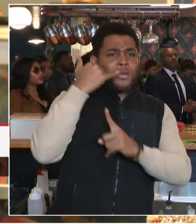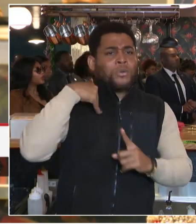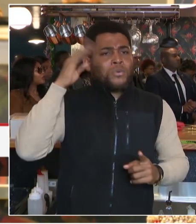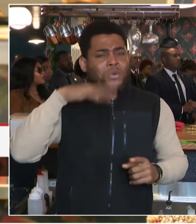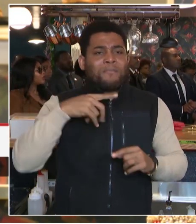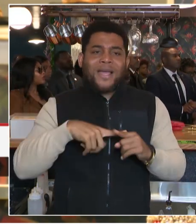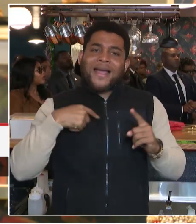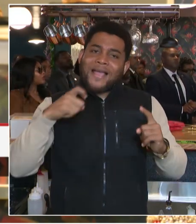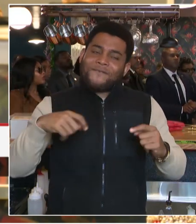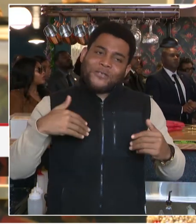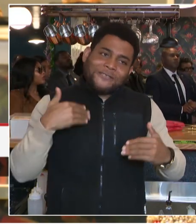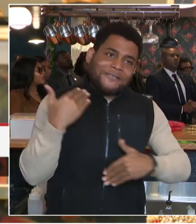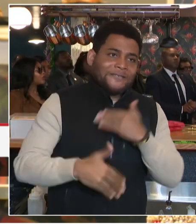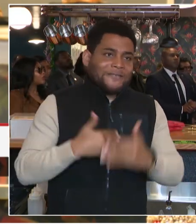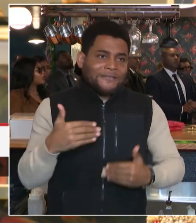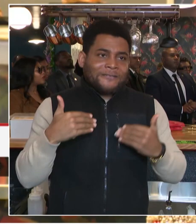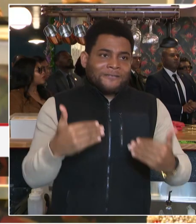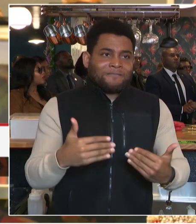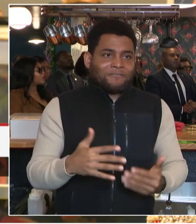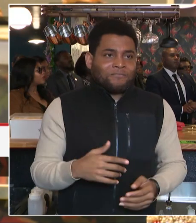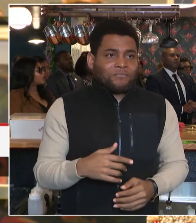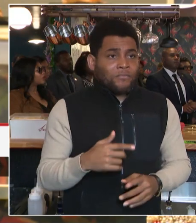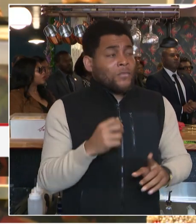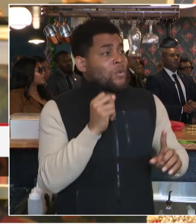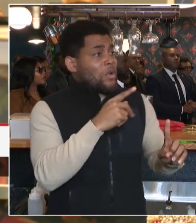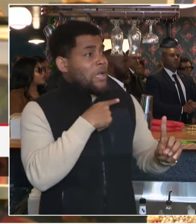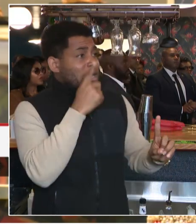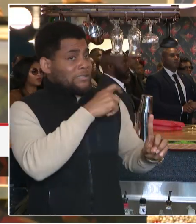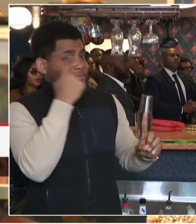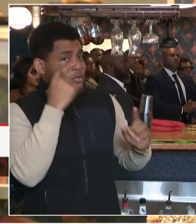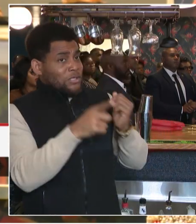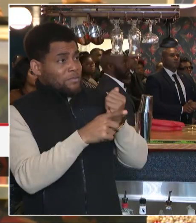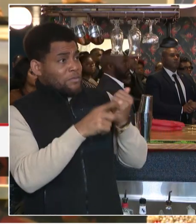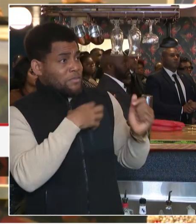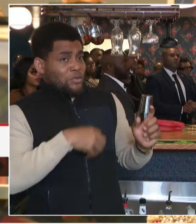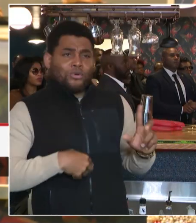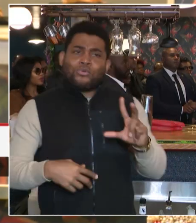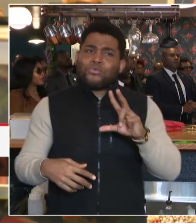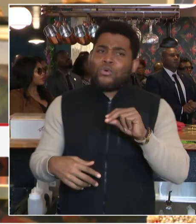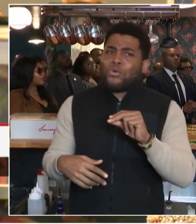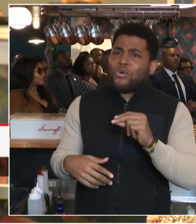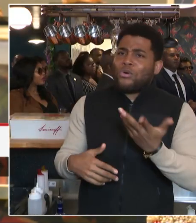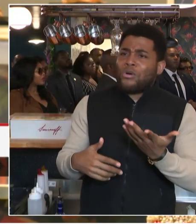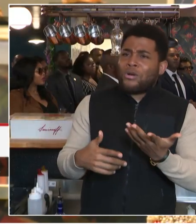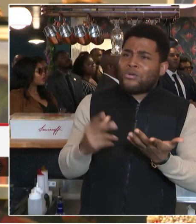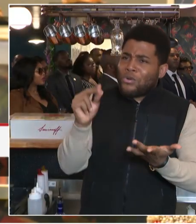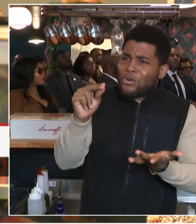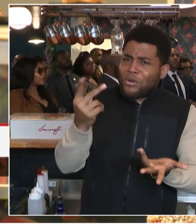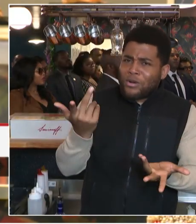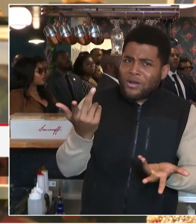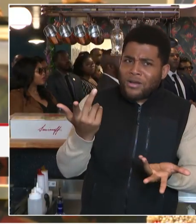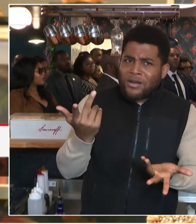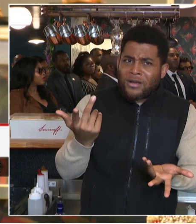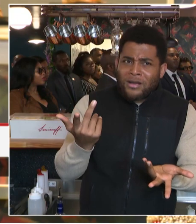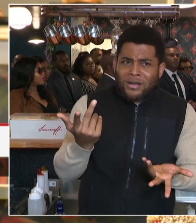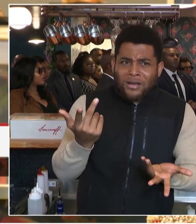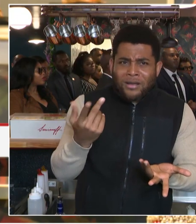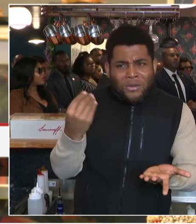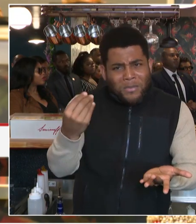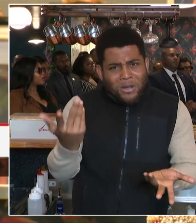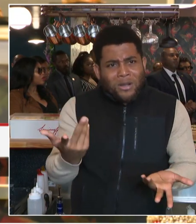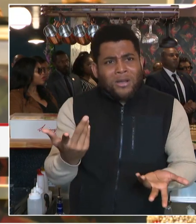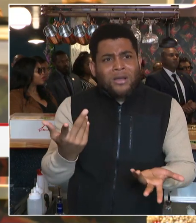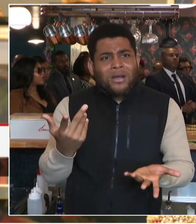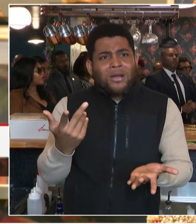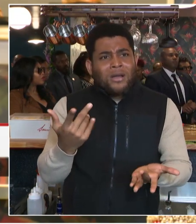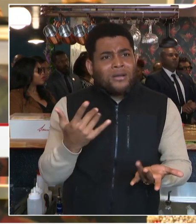No. Come on. I answered your question. Well, I have questions for her on this as well. Okay. So there are